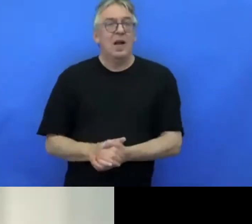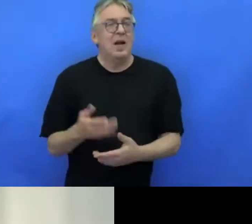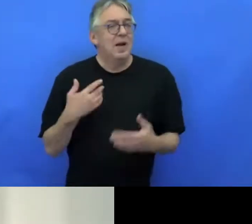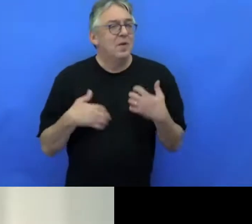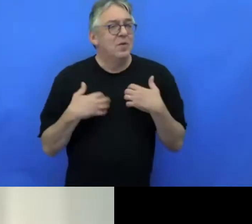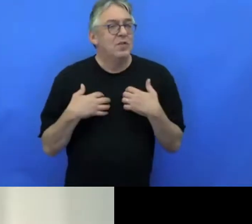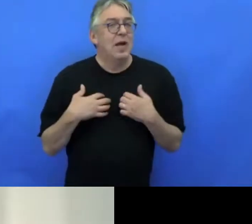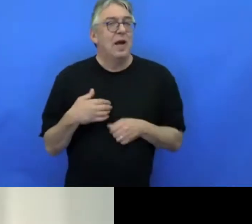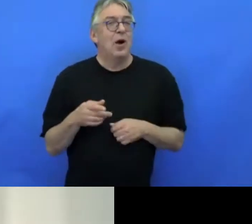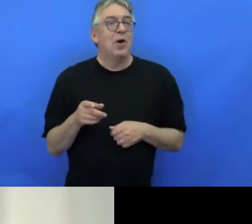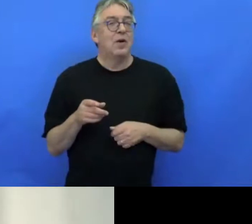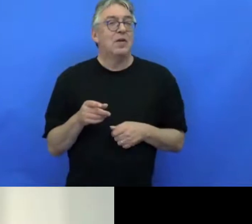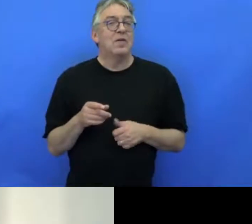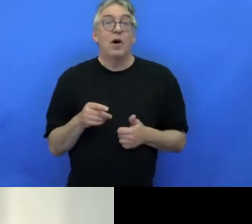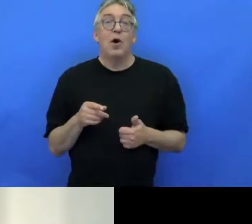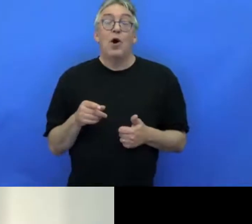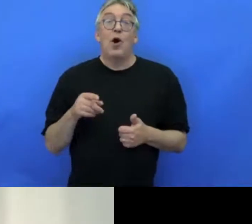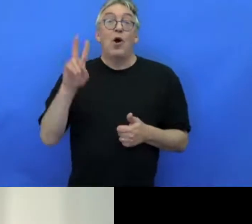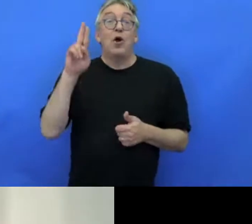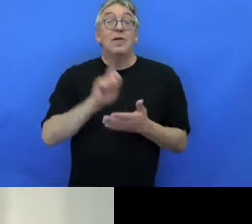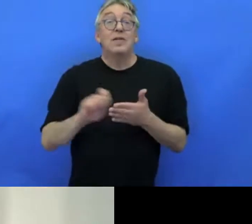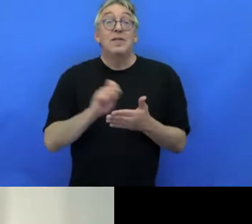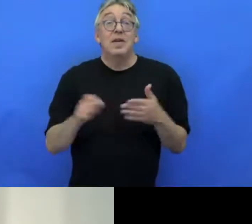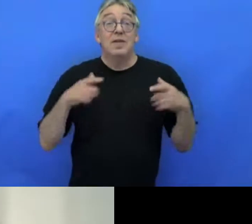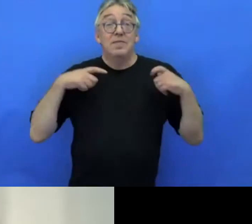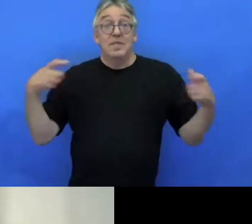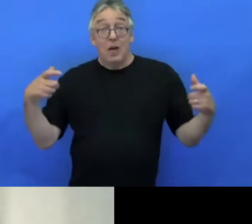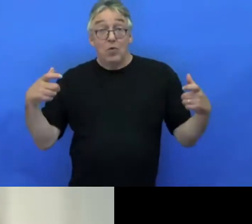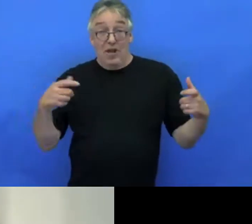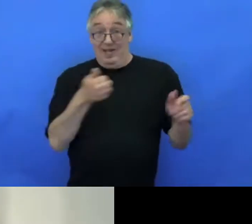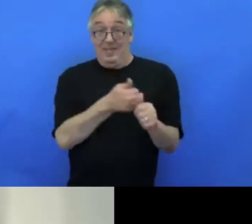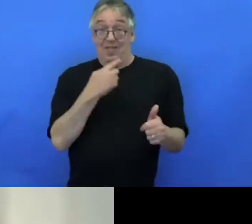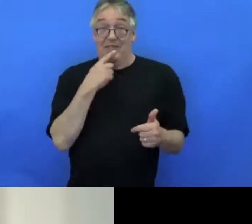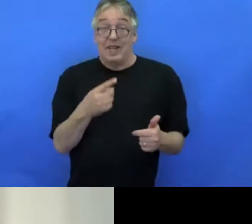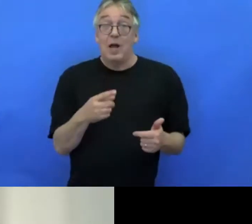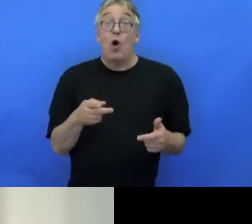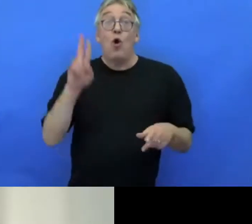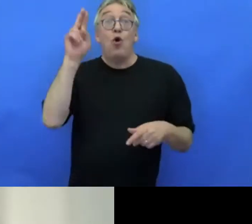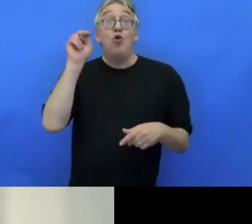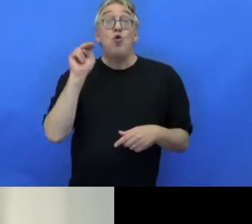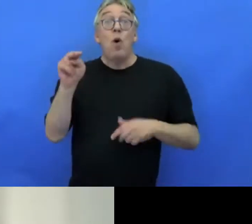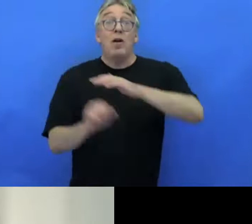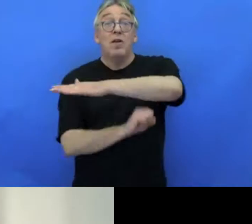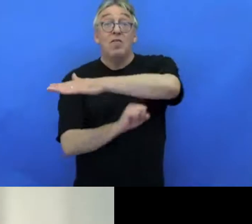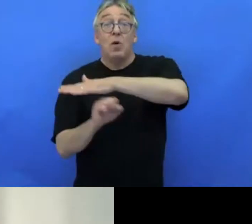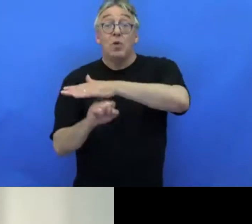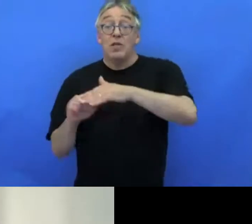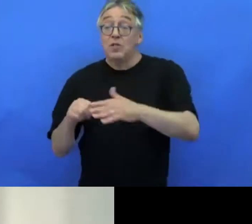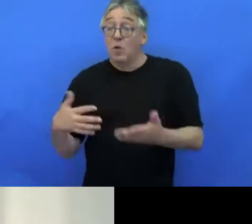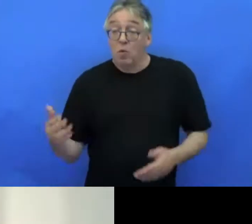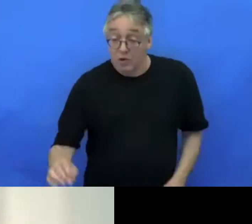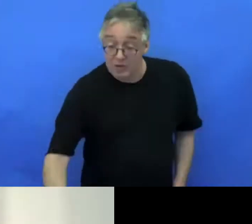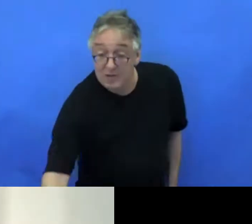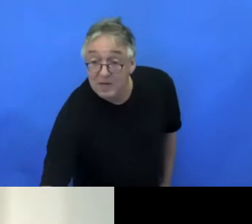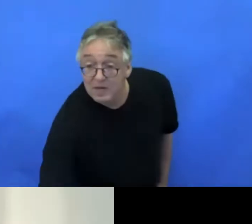of the UN being human rights, development, and security. And when I think back to the days of the negotiations